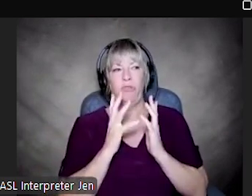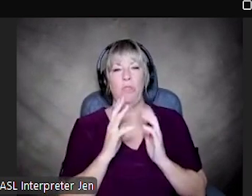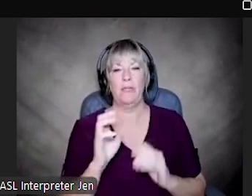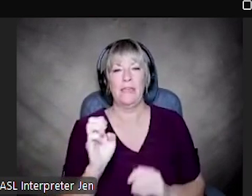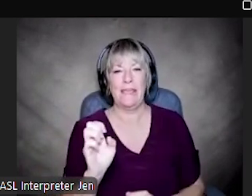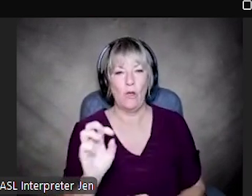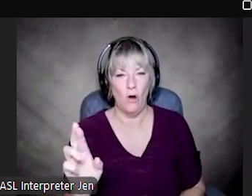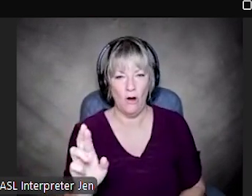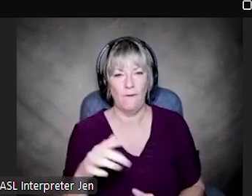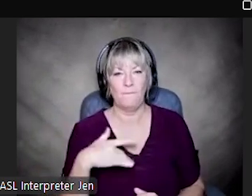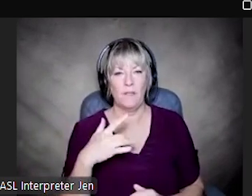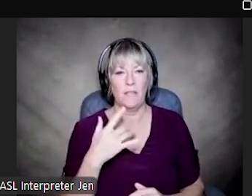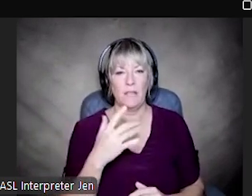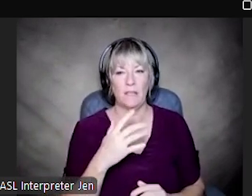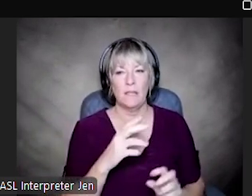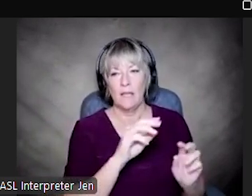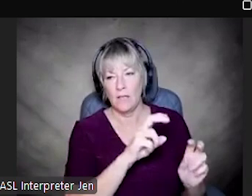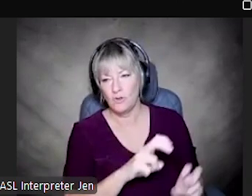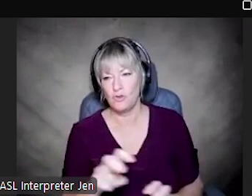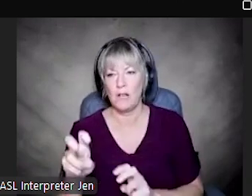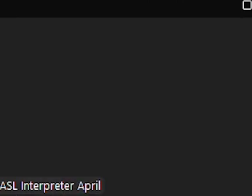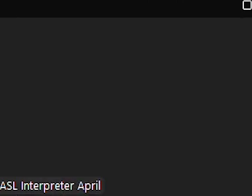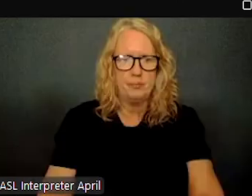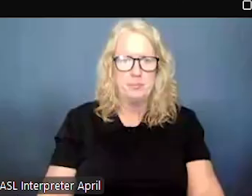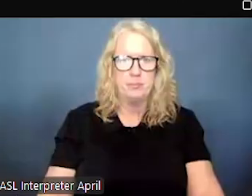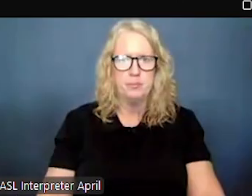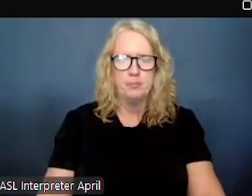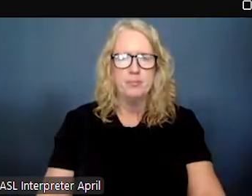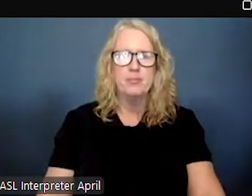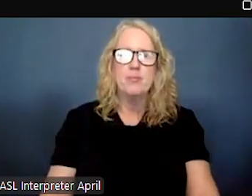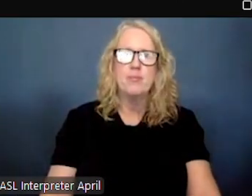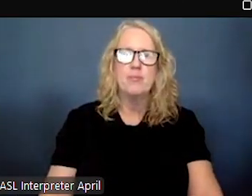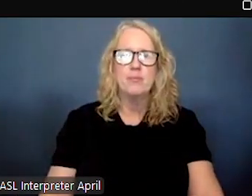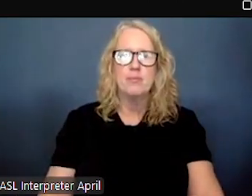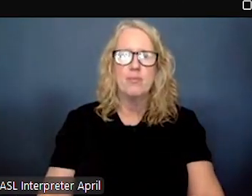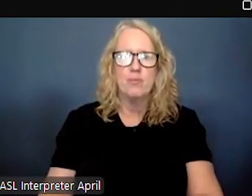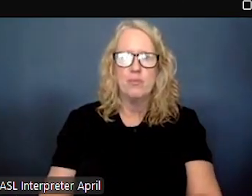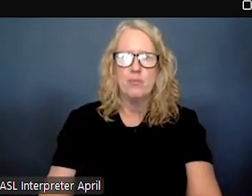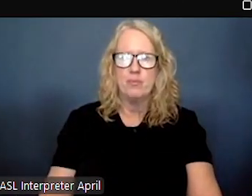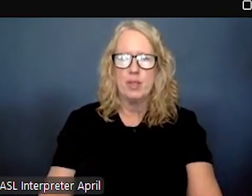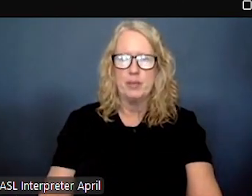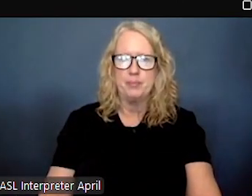department and moving them right over to empath. And that's the whole idea behind it.